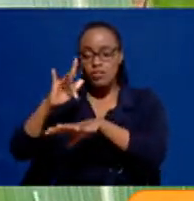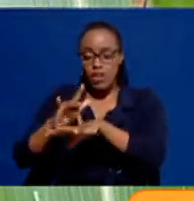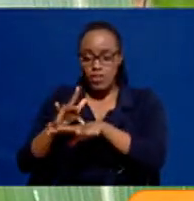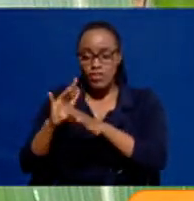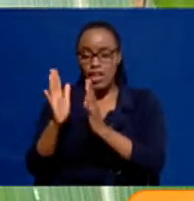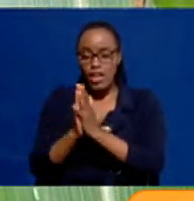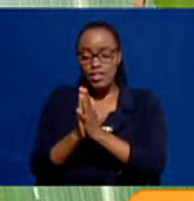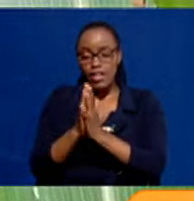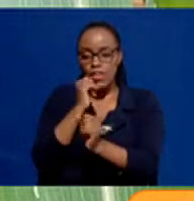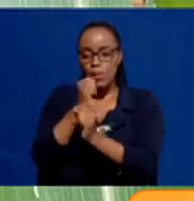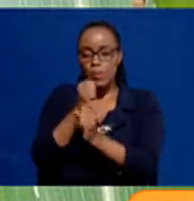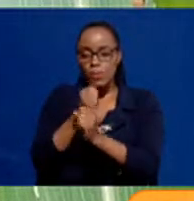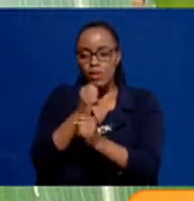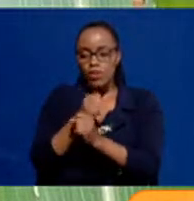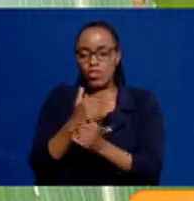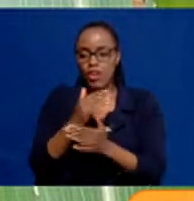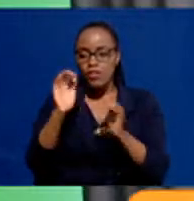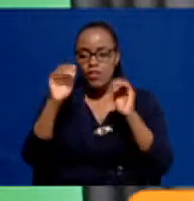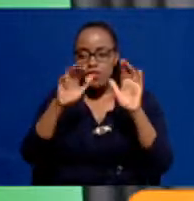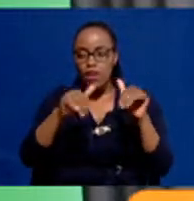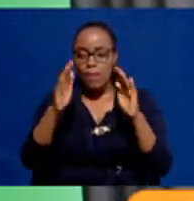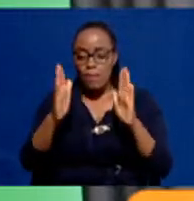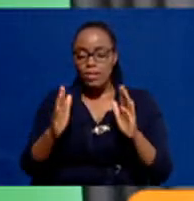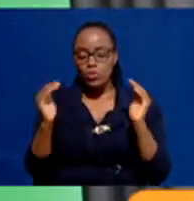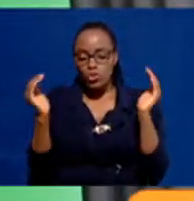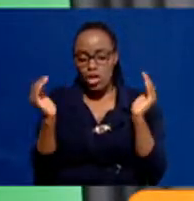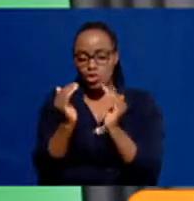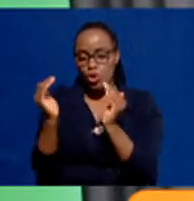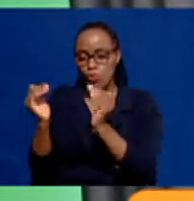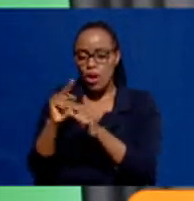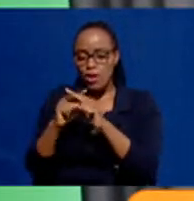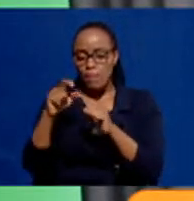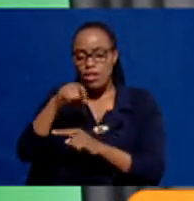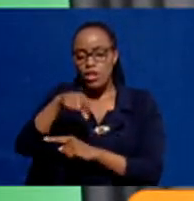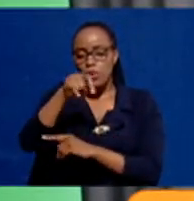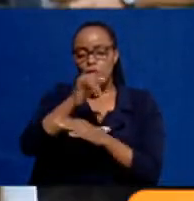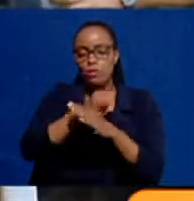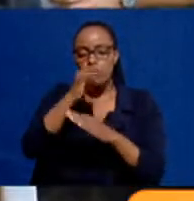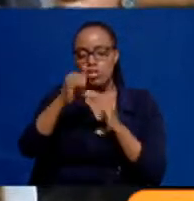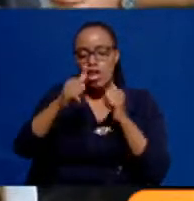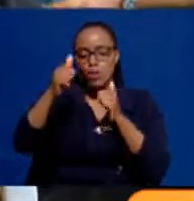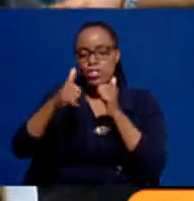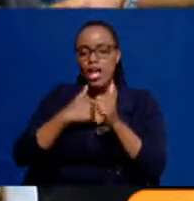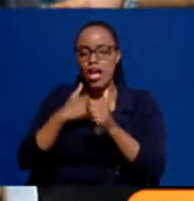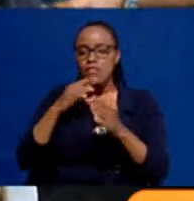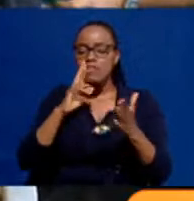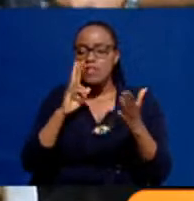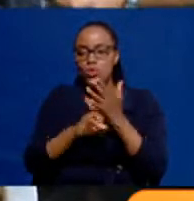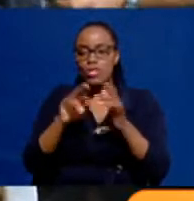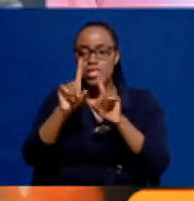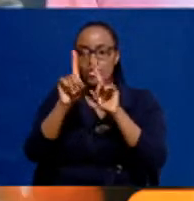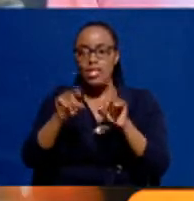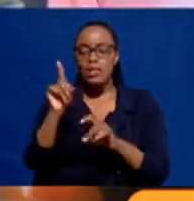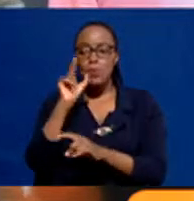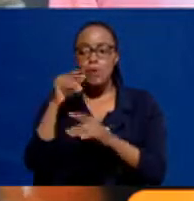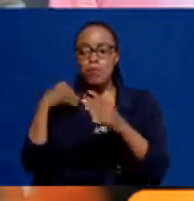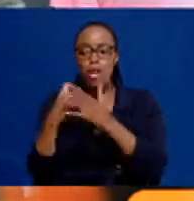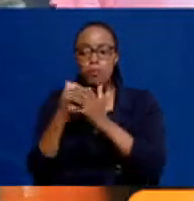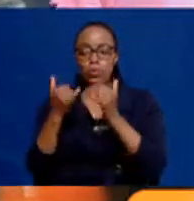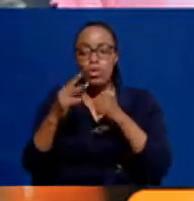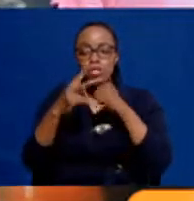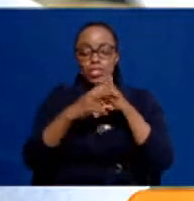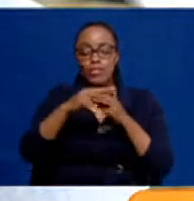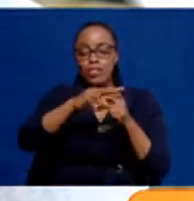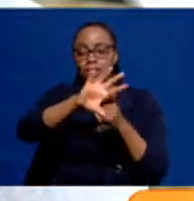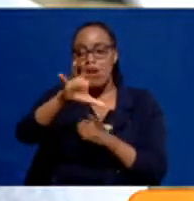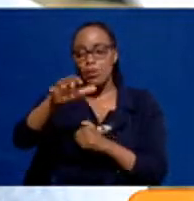and livelihoods of smallholder farmers. But a crop insurance model whose results have been tested so far in seven